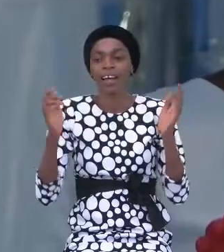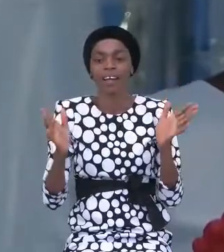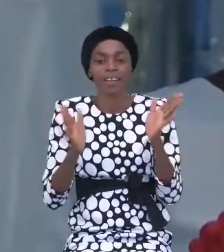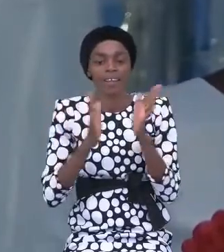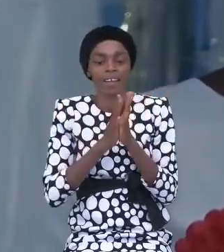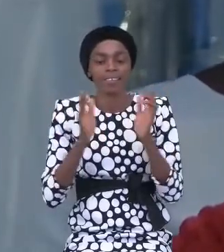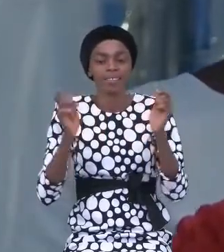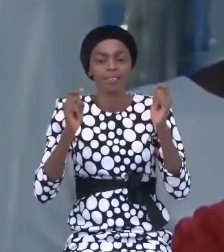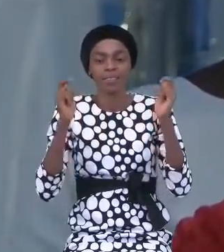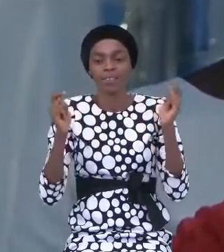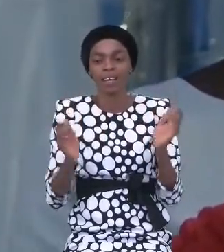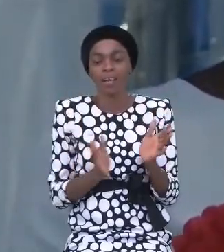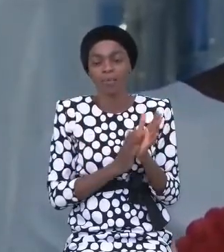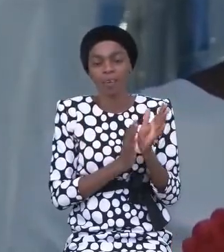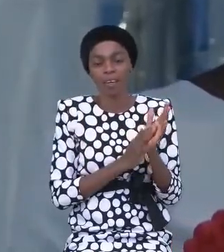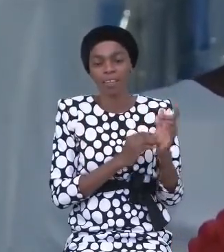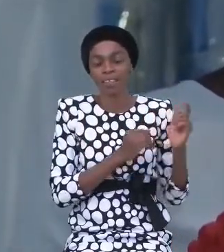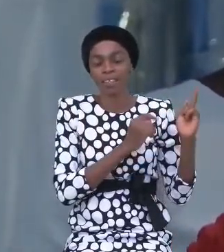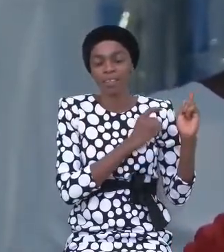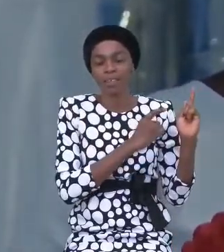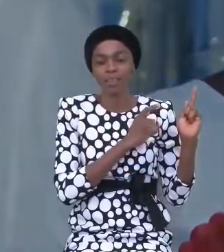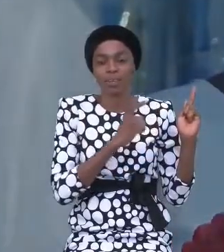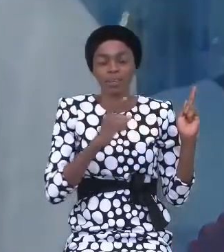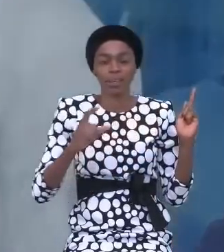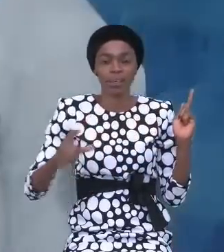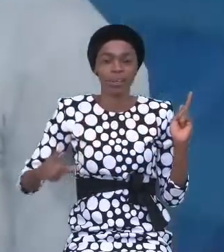Hallelujah, hallelujah, praise the